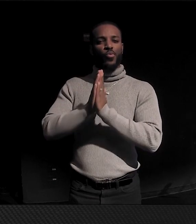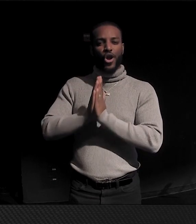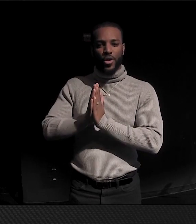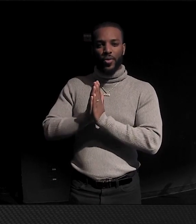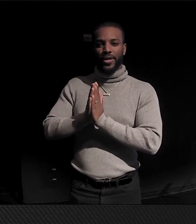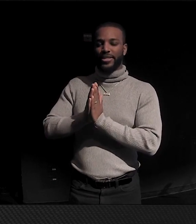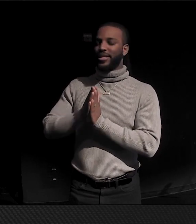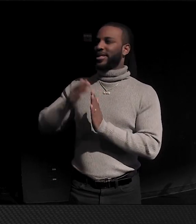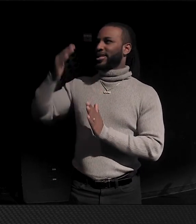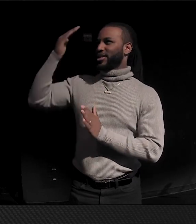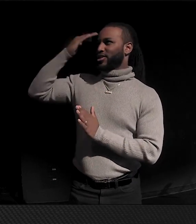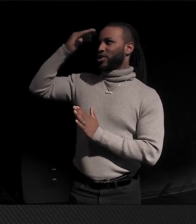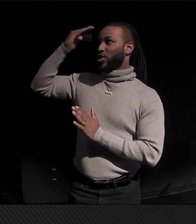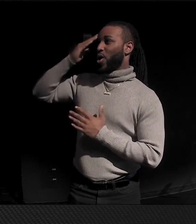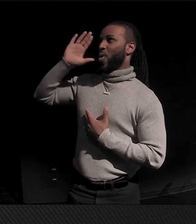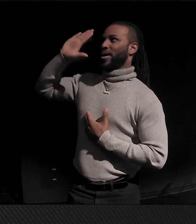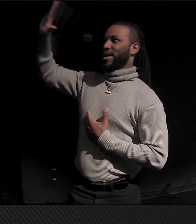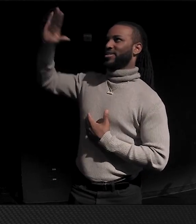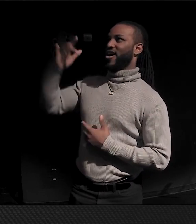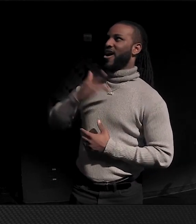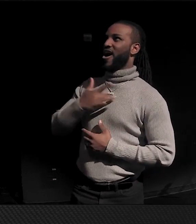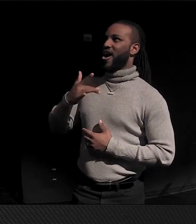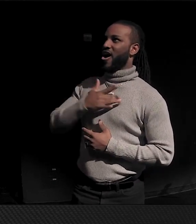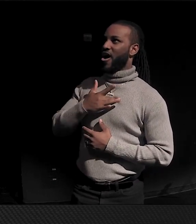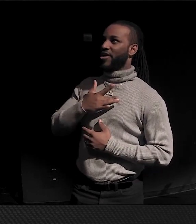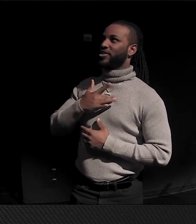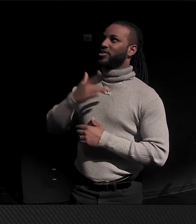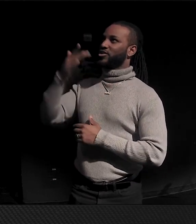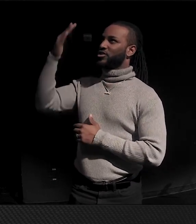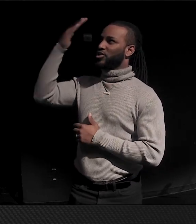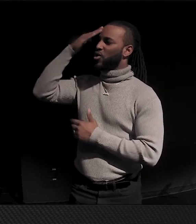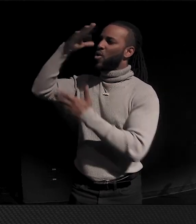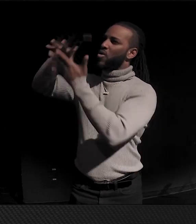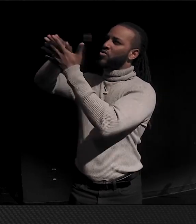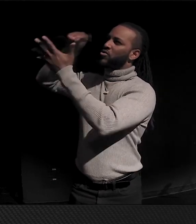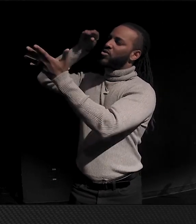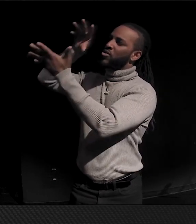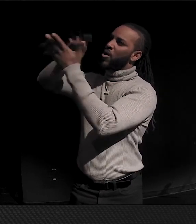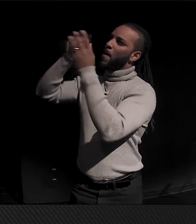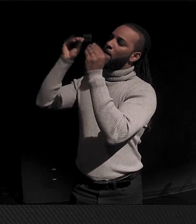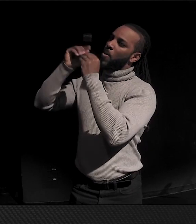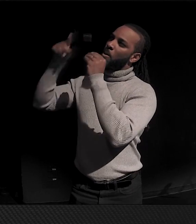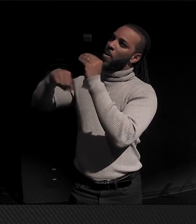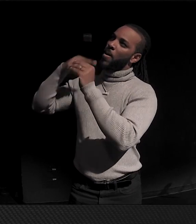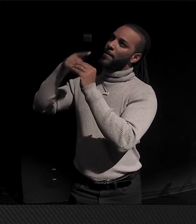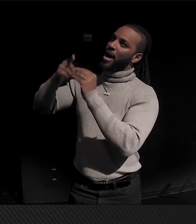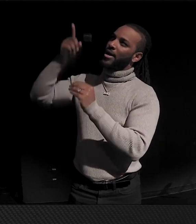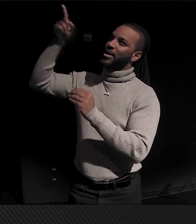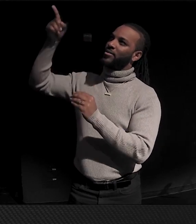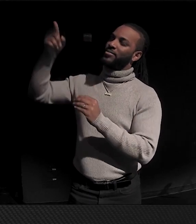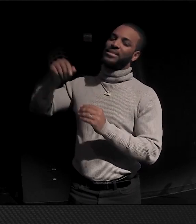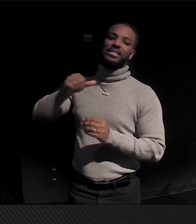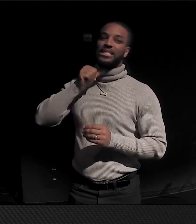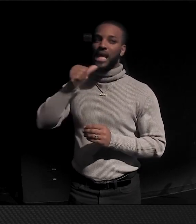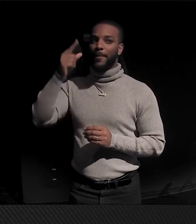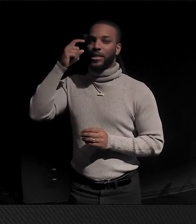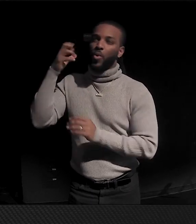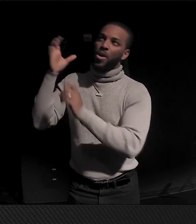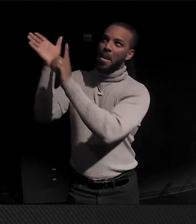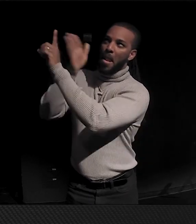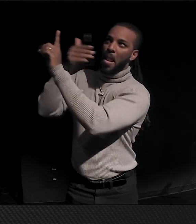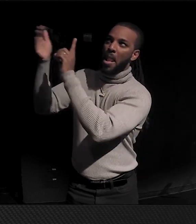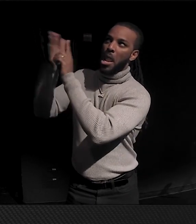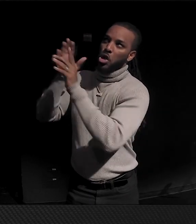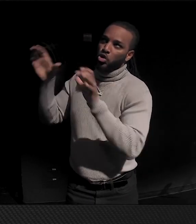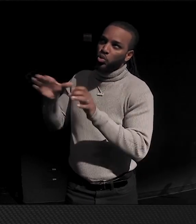know the heart of God, is to know him for who he is and not just for what he does.